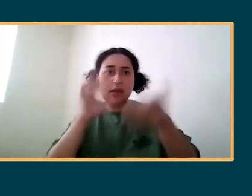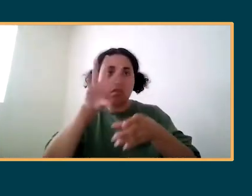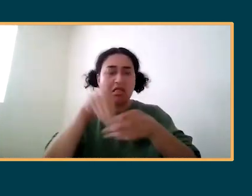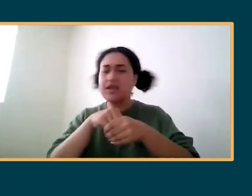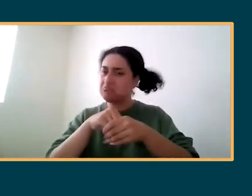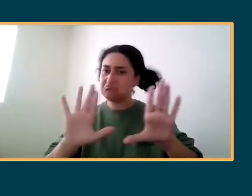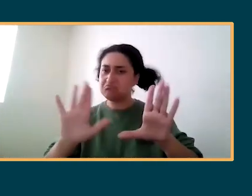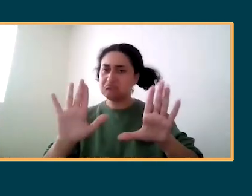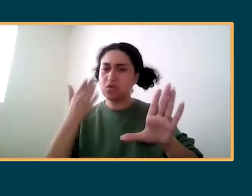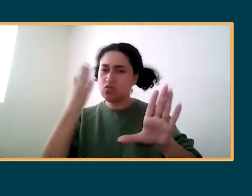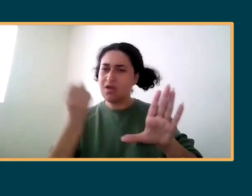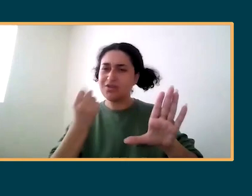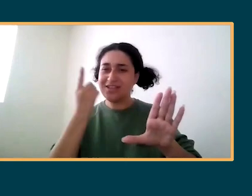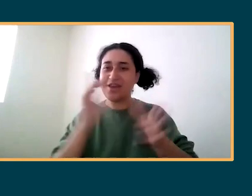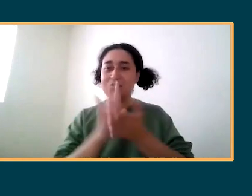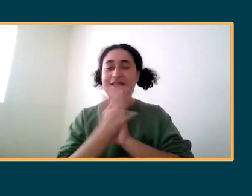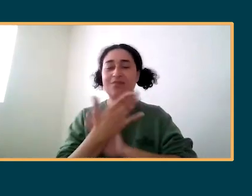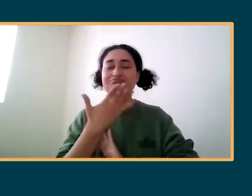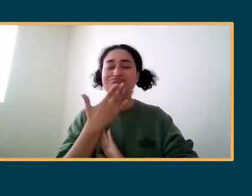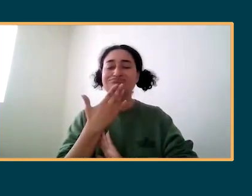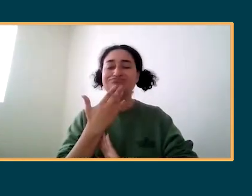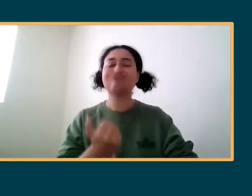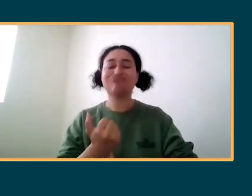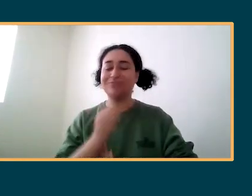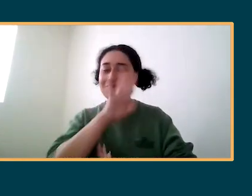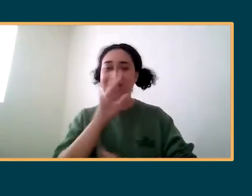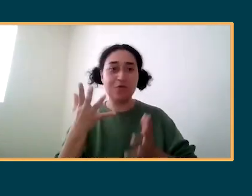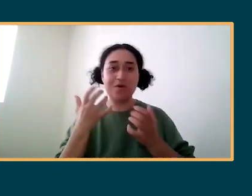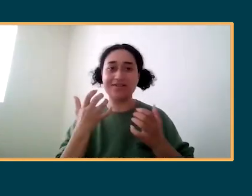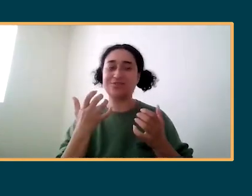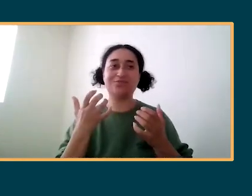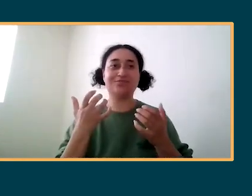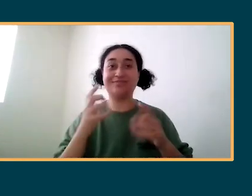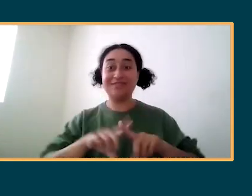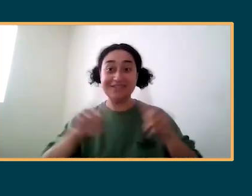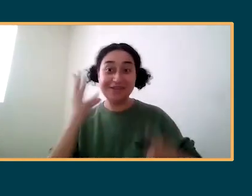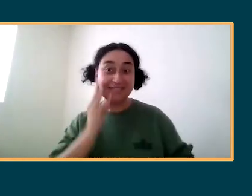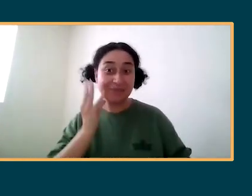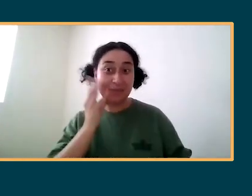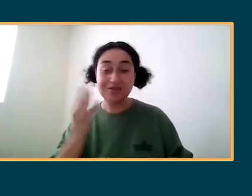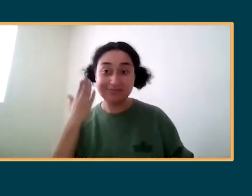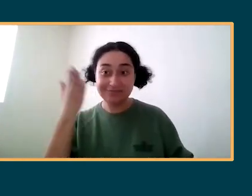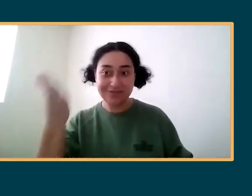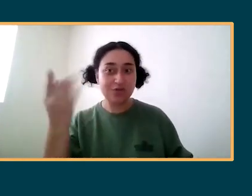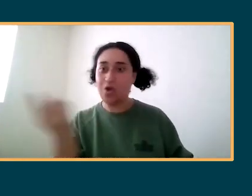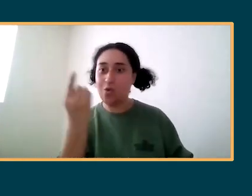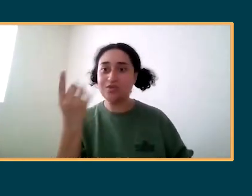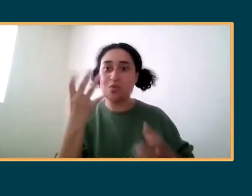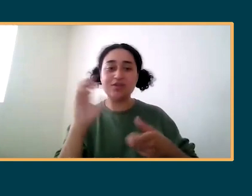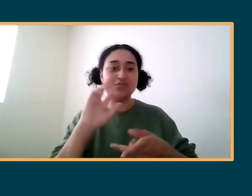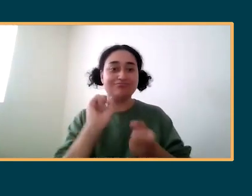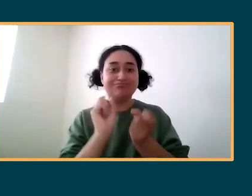and it's going to feel so delicious that you're going to want it in every area of your life all the time. You're going to be like, oh, I want to adapt my sense of belonging.